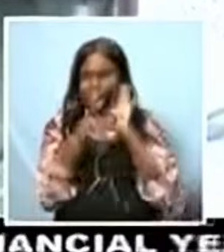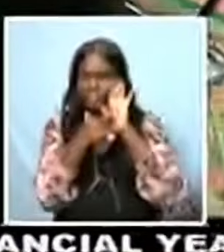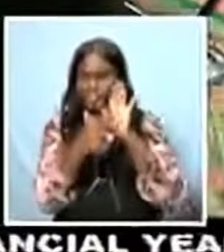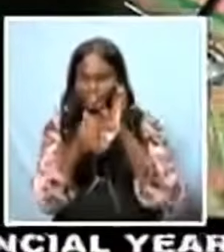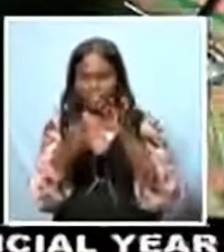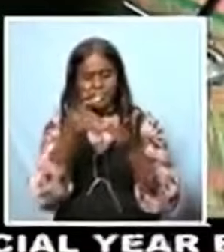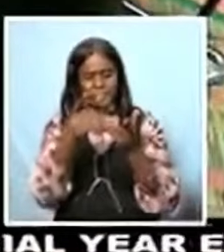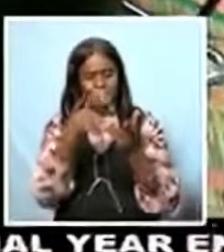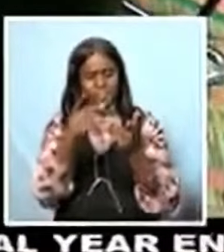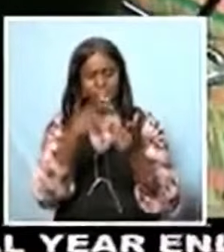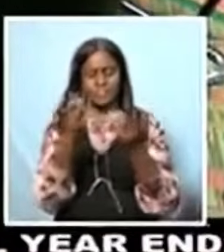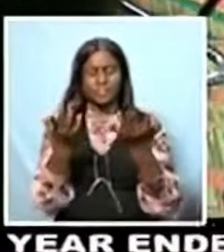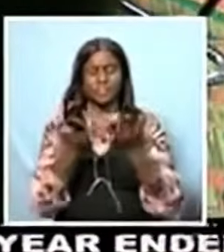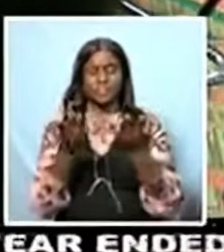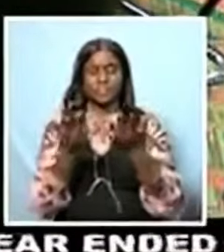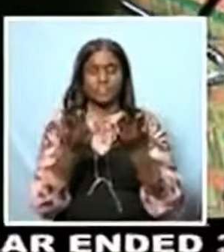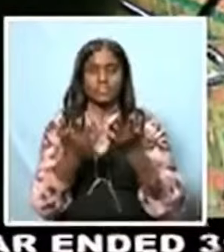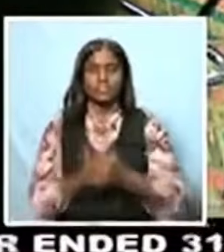prioritized?